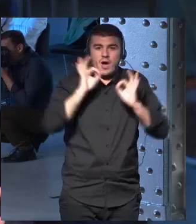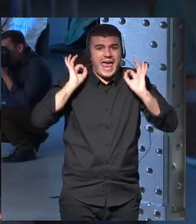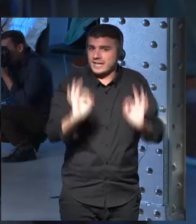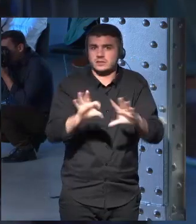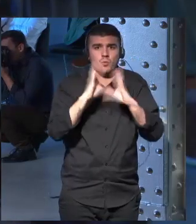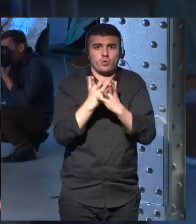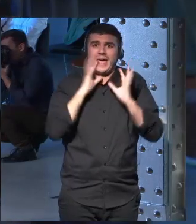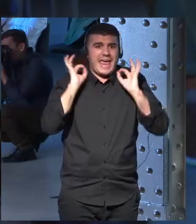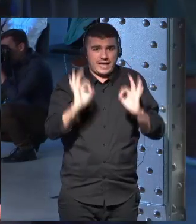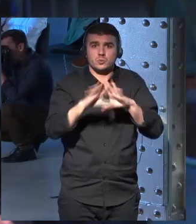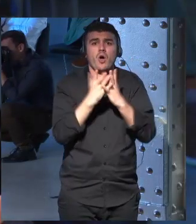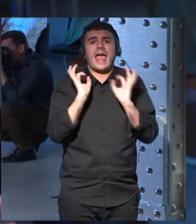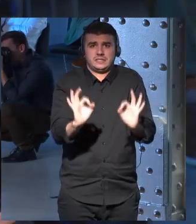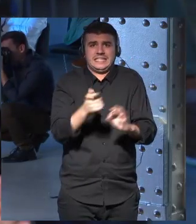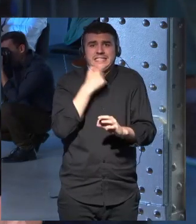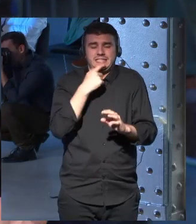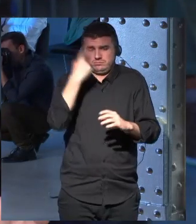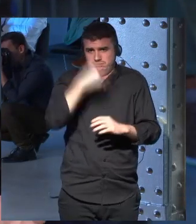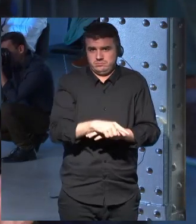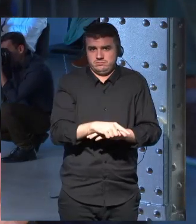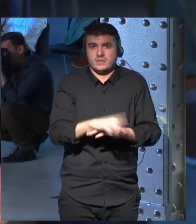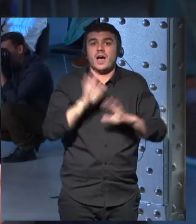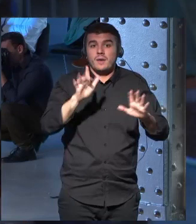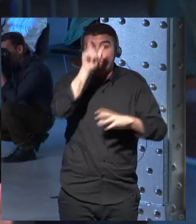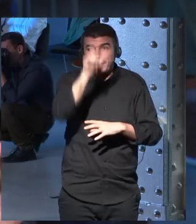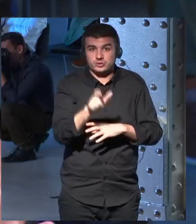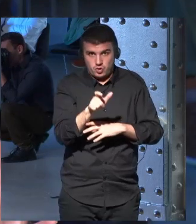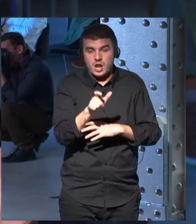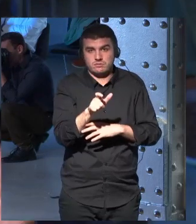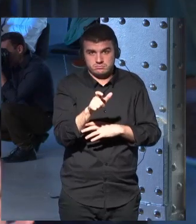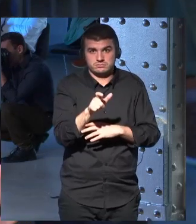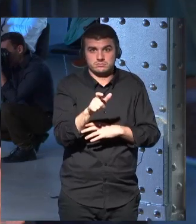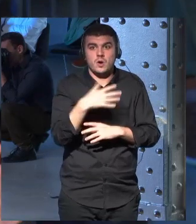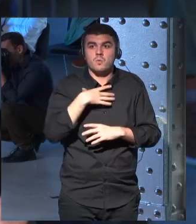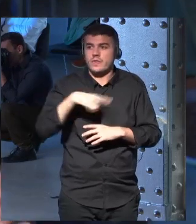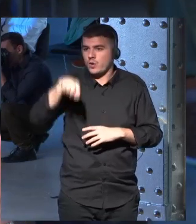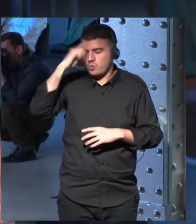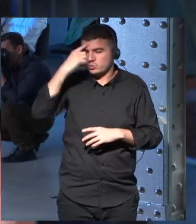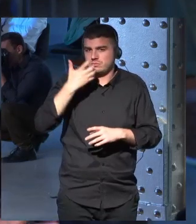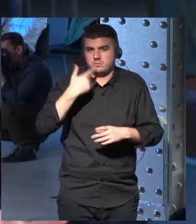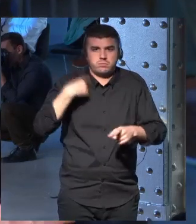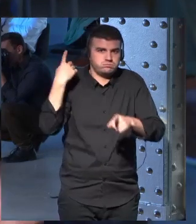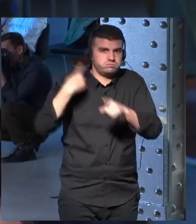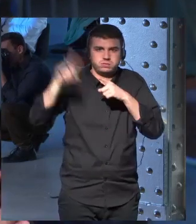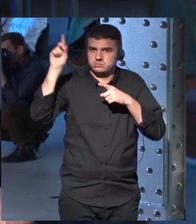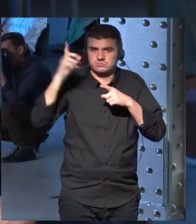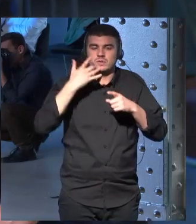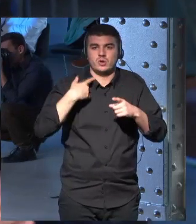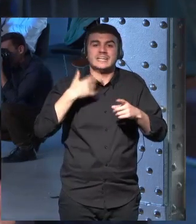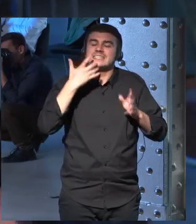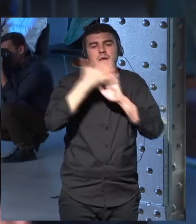faraway culture and language like Polish should undertake this project of analyzing